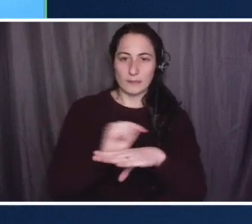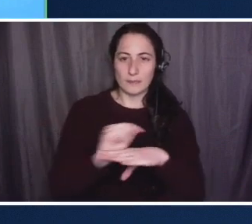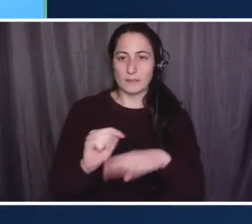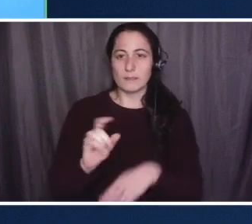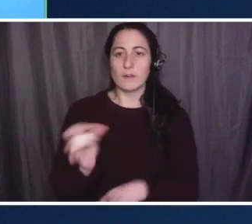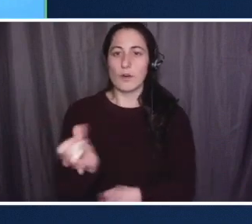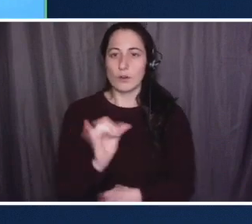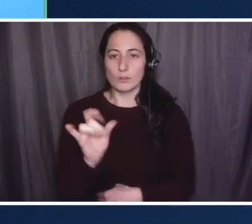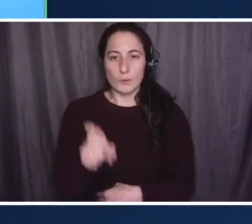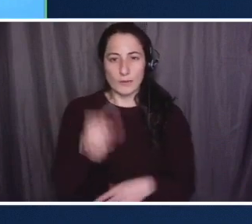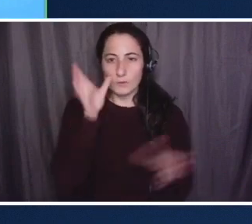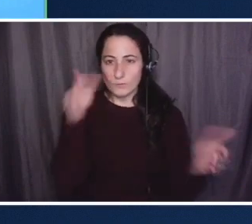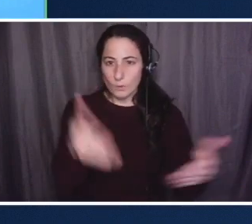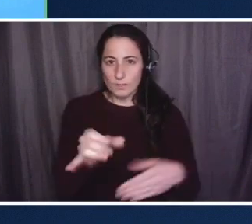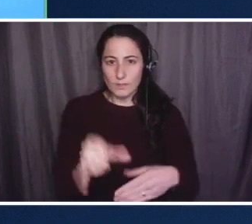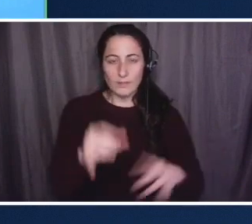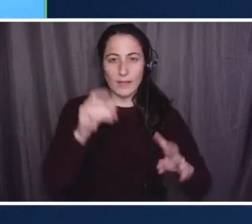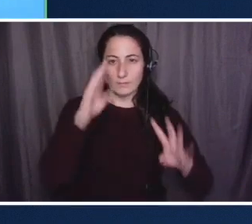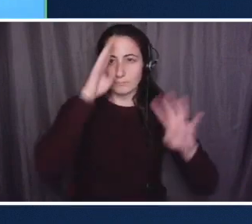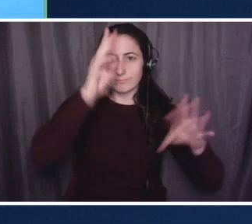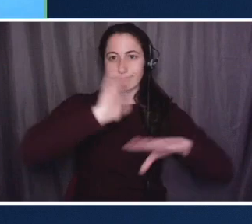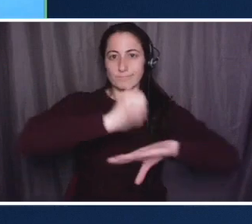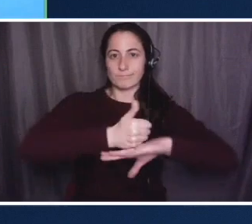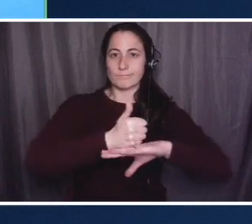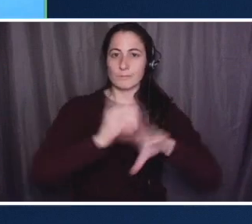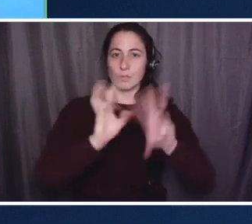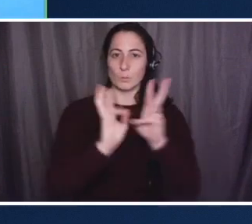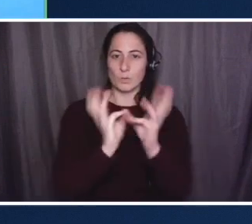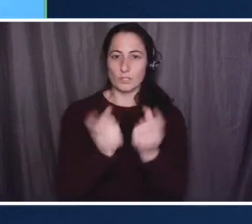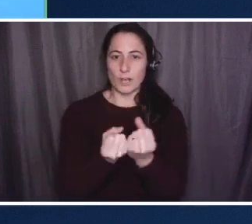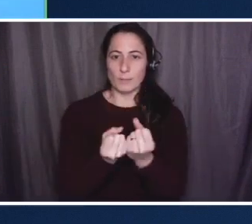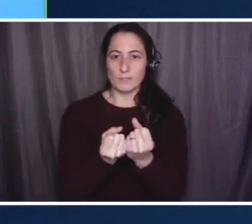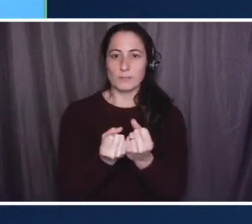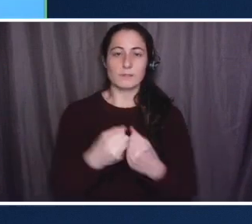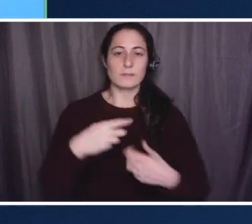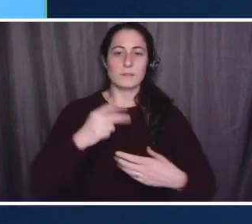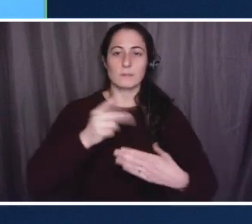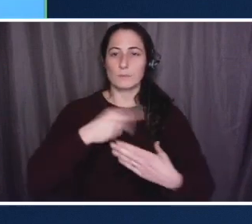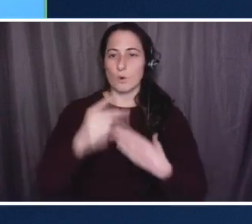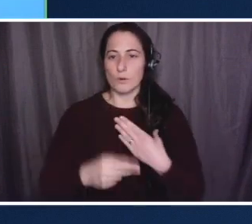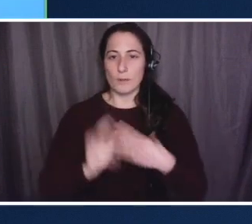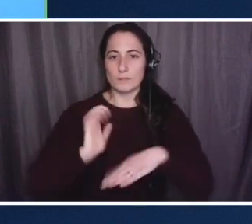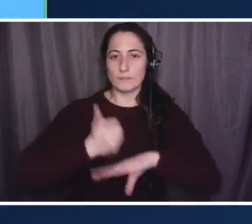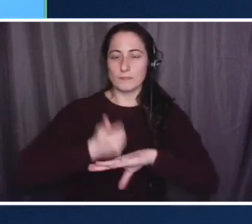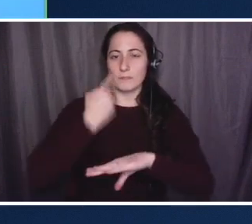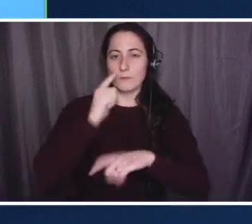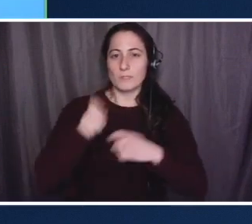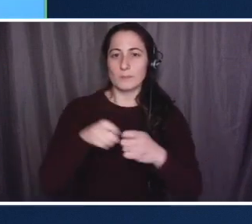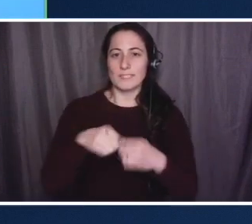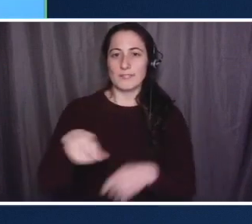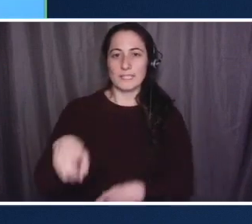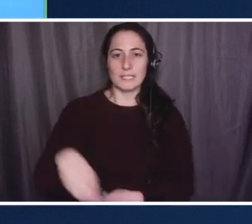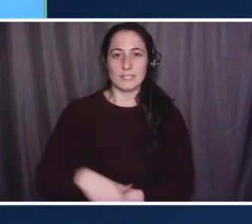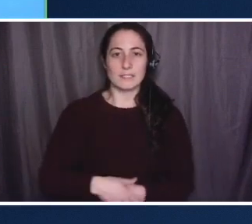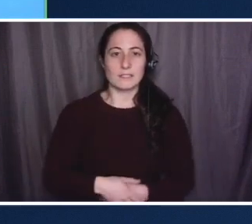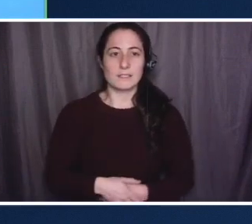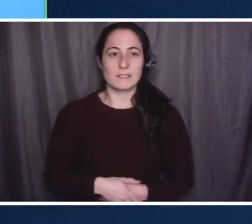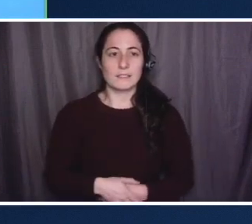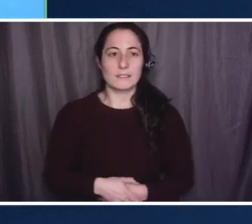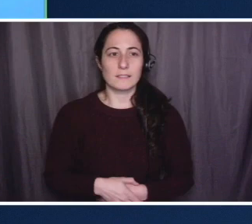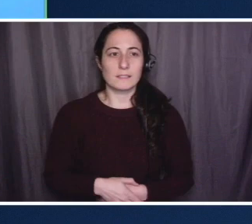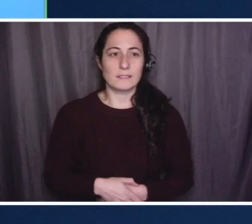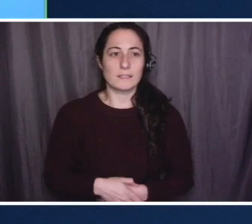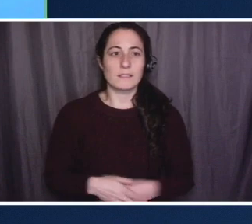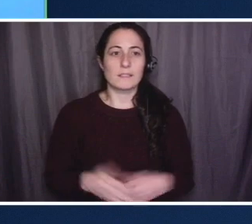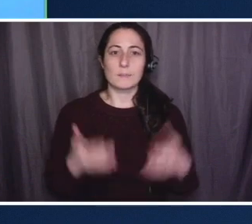focus on, you know, creating workshops and programs tailored for specific needs. Public advocacy and